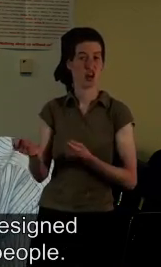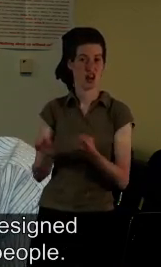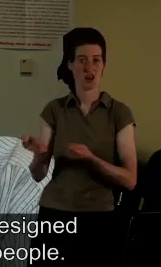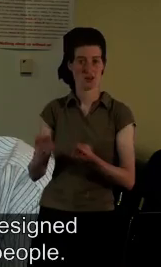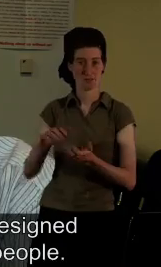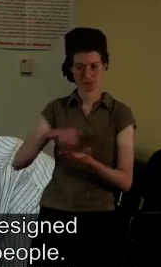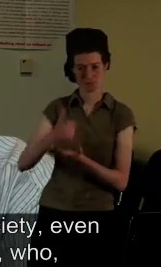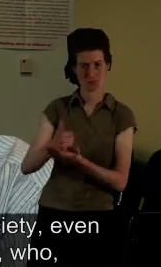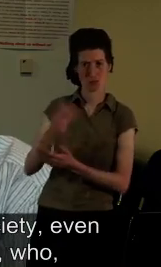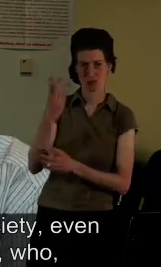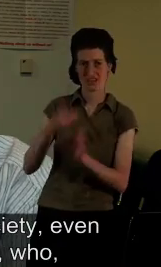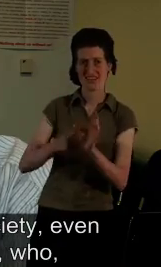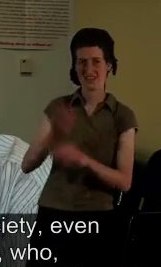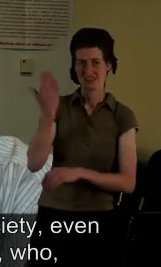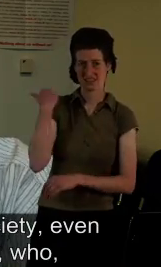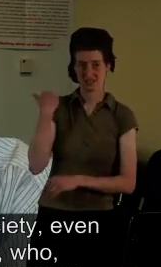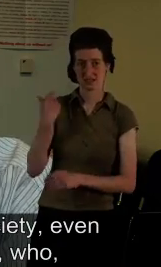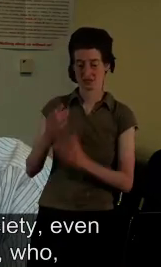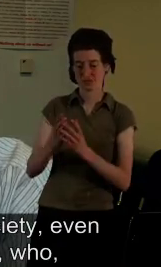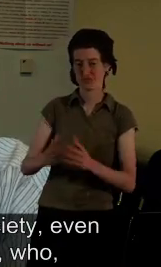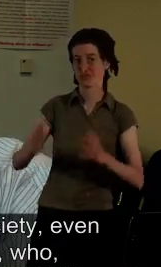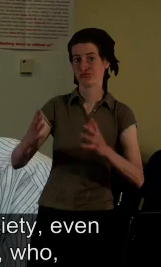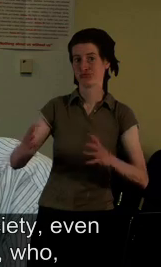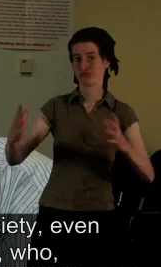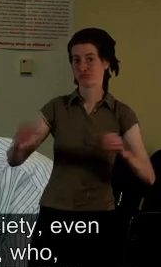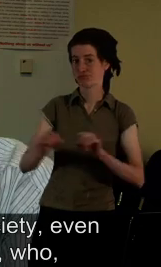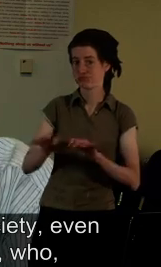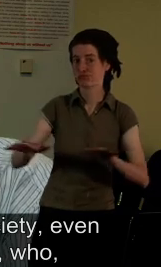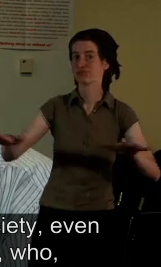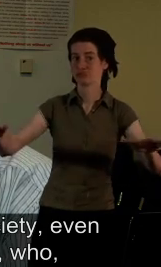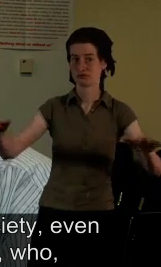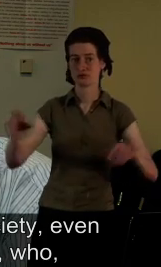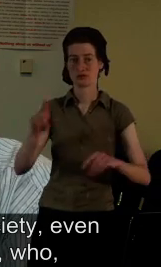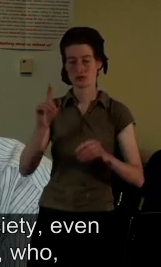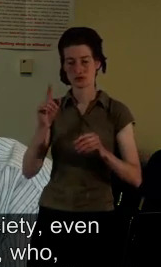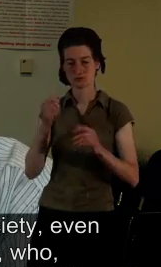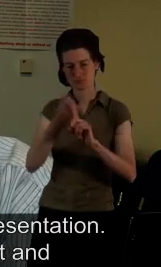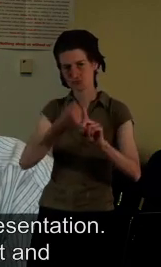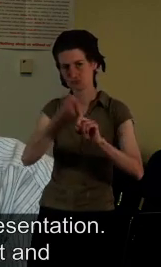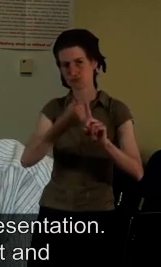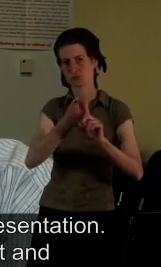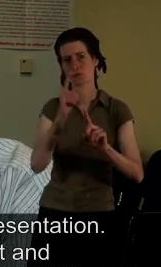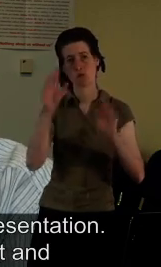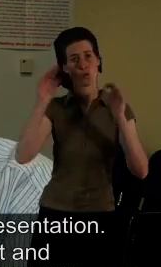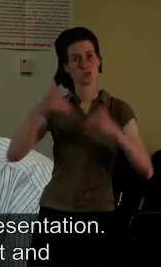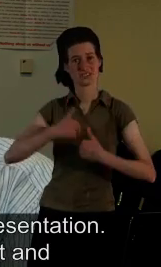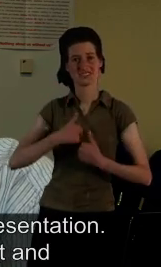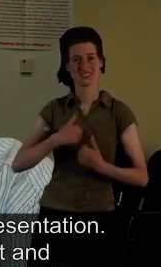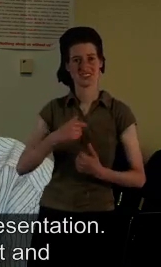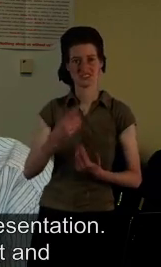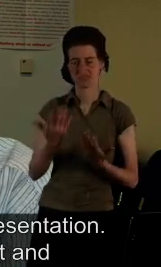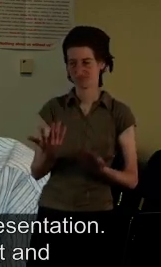to champion the rights of autistic people, which is one of the few groups in society, even amongst the disabled community, who at present don't have any